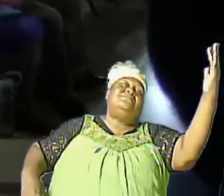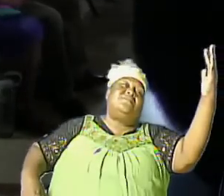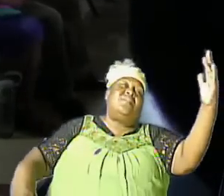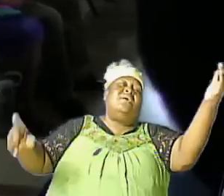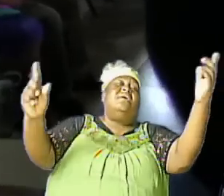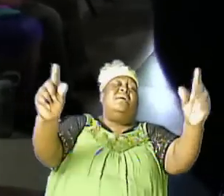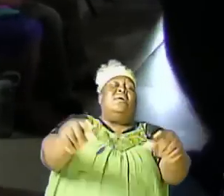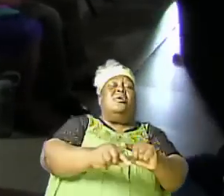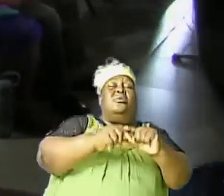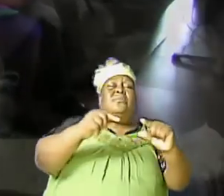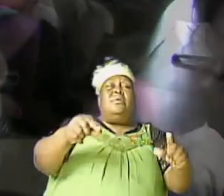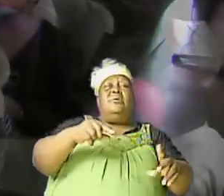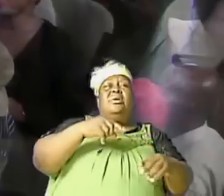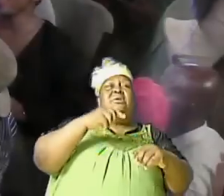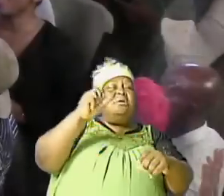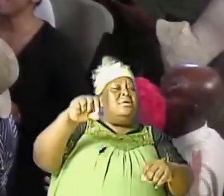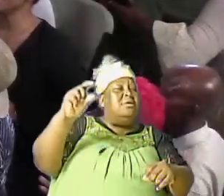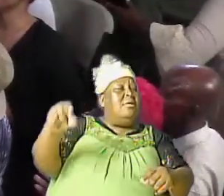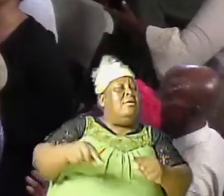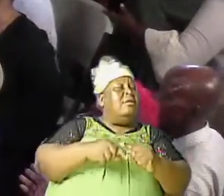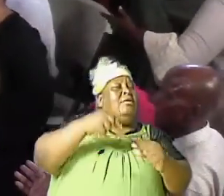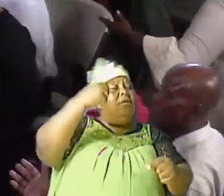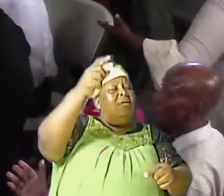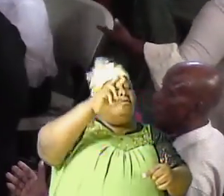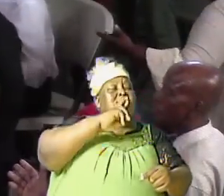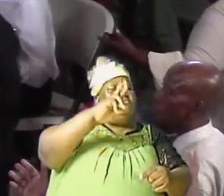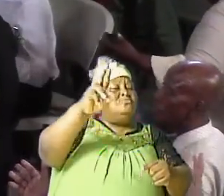In spite of all you might feel.